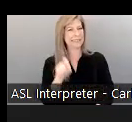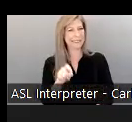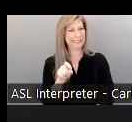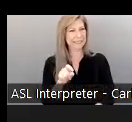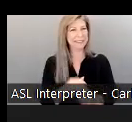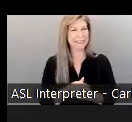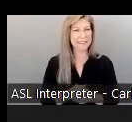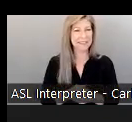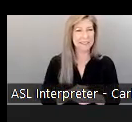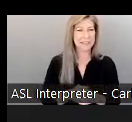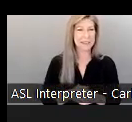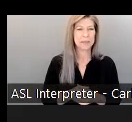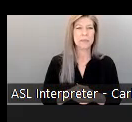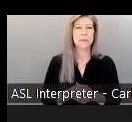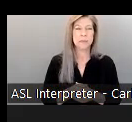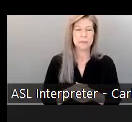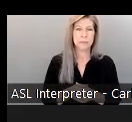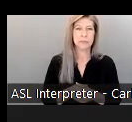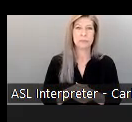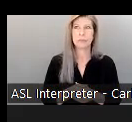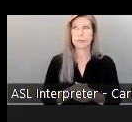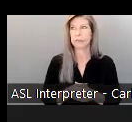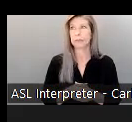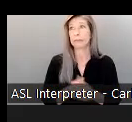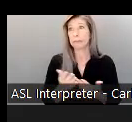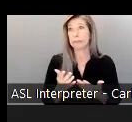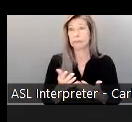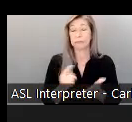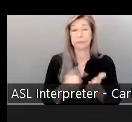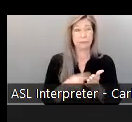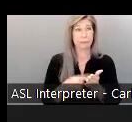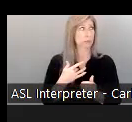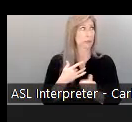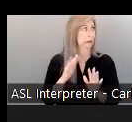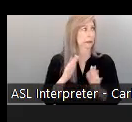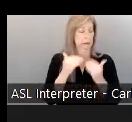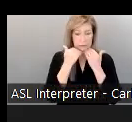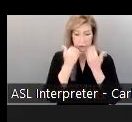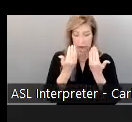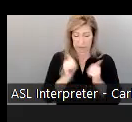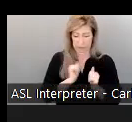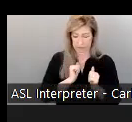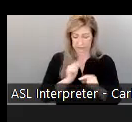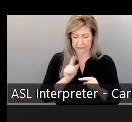that we often feel shame about talking to ourselves this way.